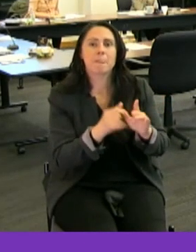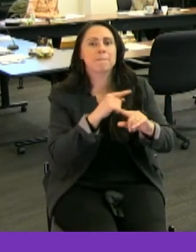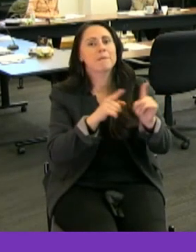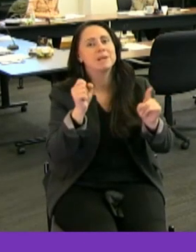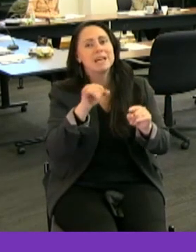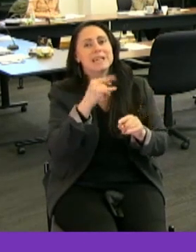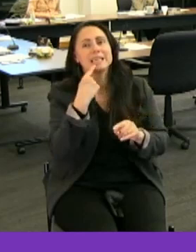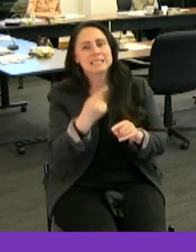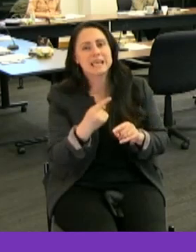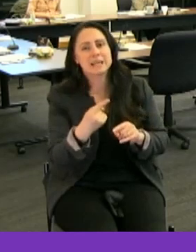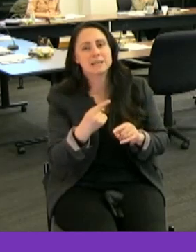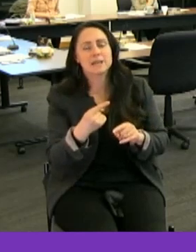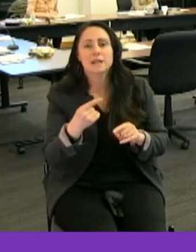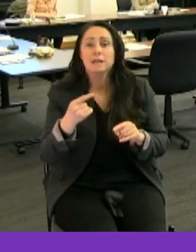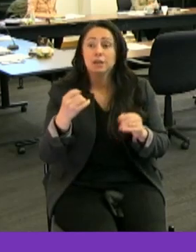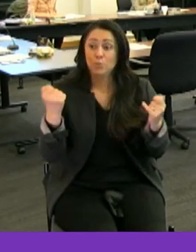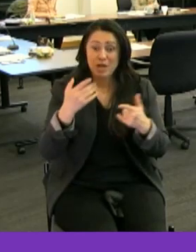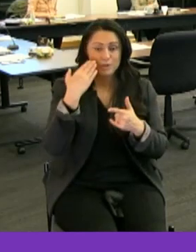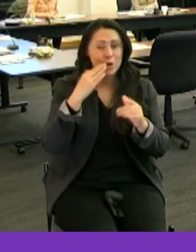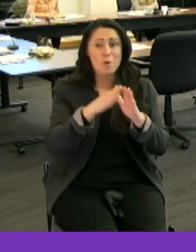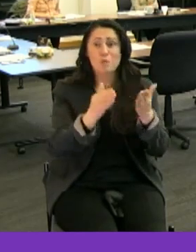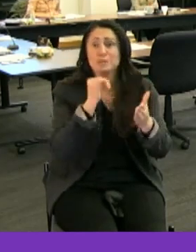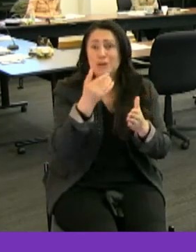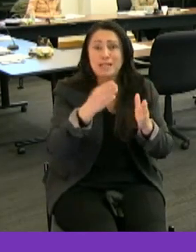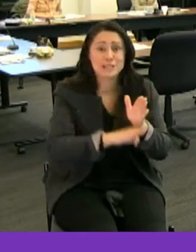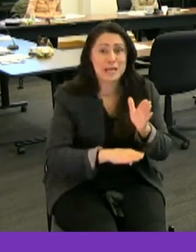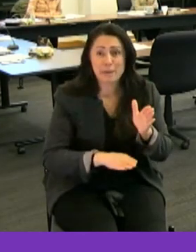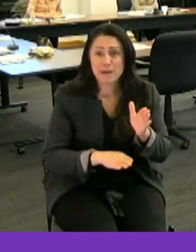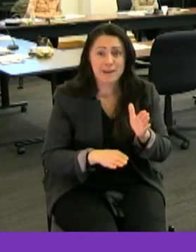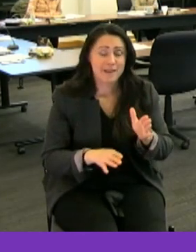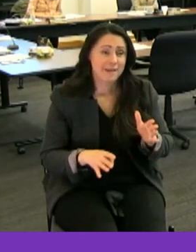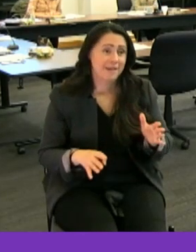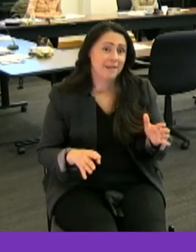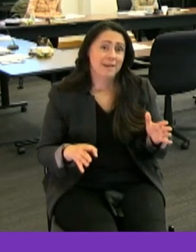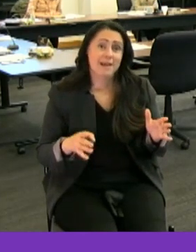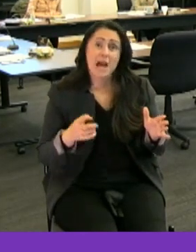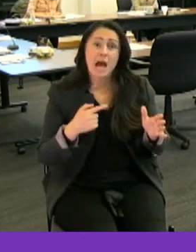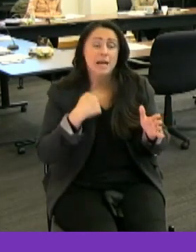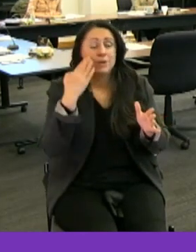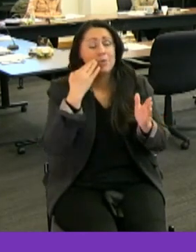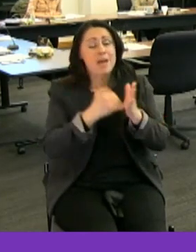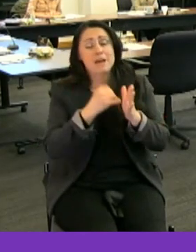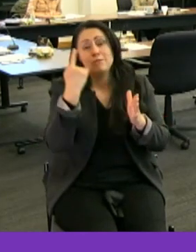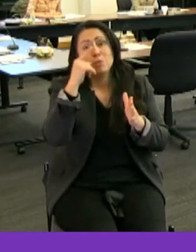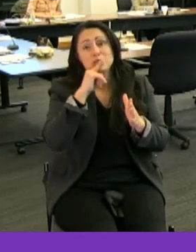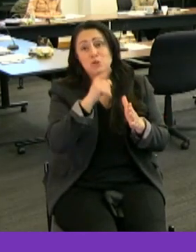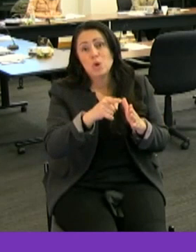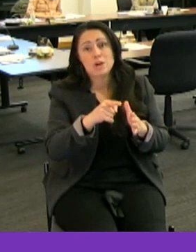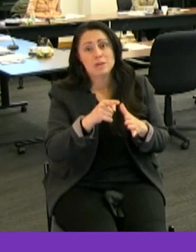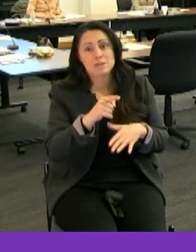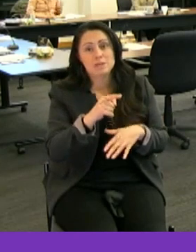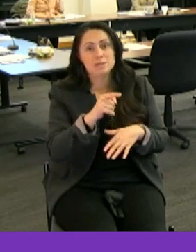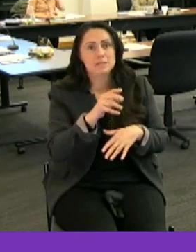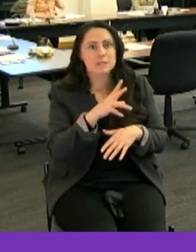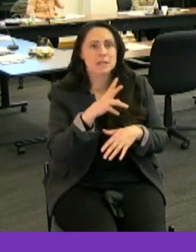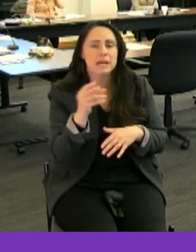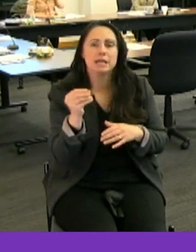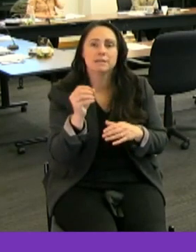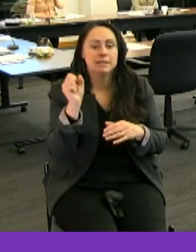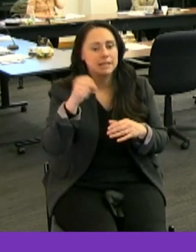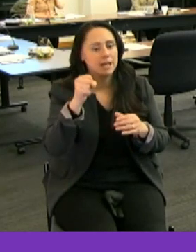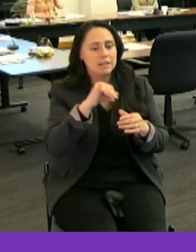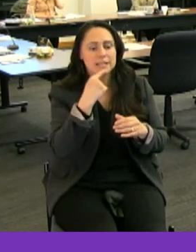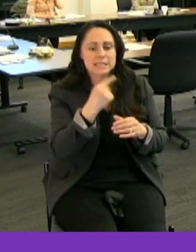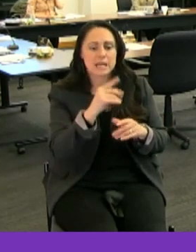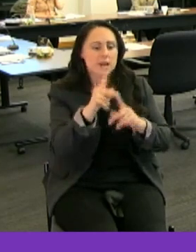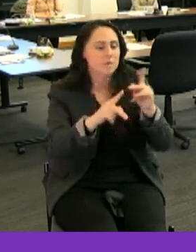But yeah, like I said, as we all know, books are not cheap, so I know that for sure. And yeah,